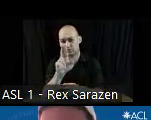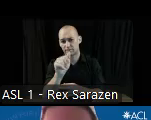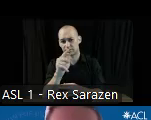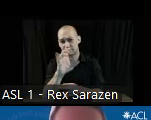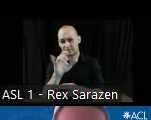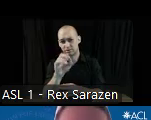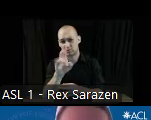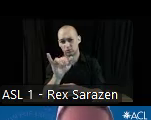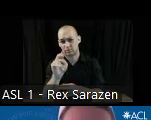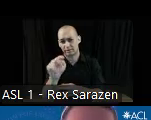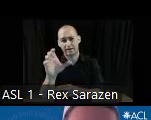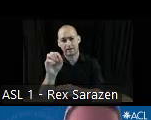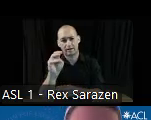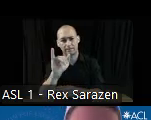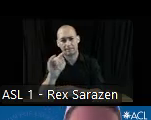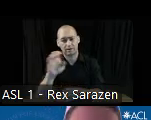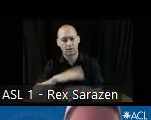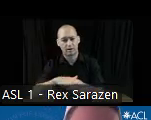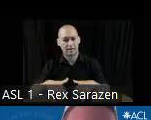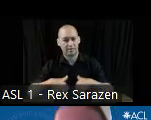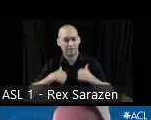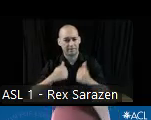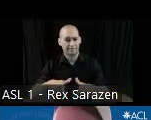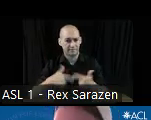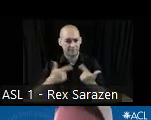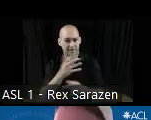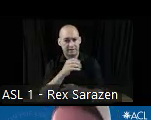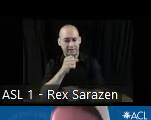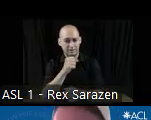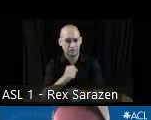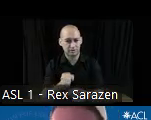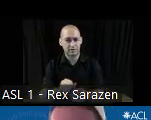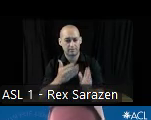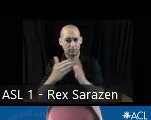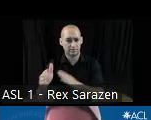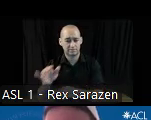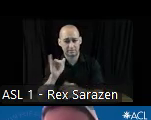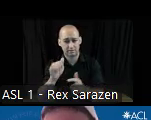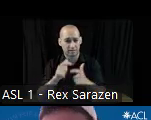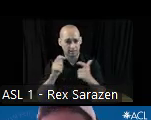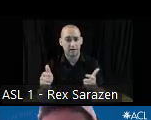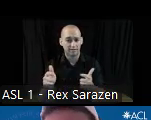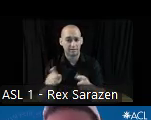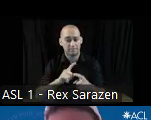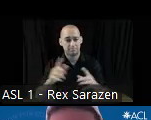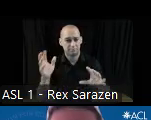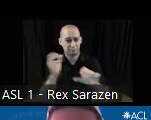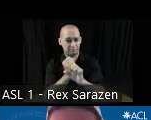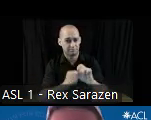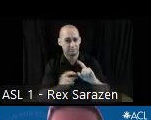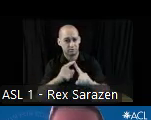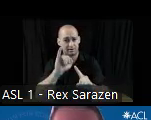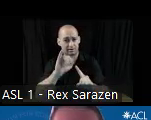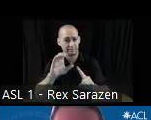on Healthy Aging and Age-Friendly Communities, which is a mouthful. And so we have abbreviated that to the